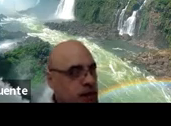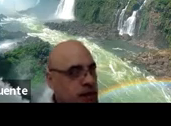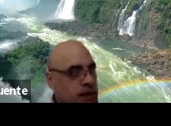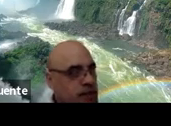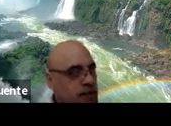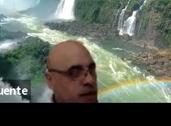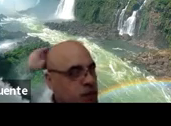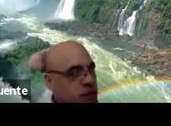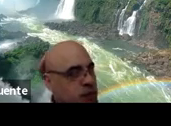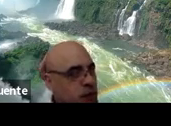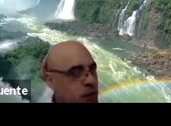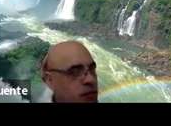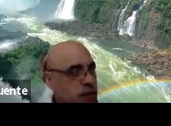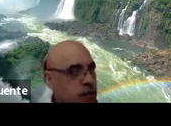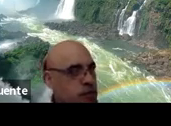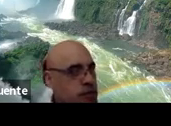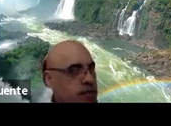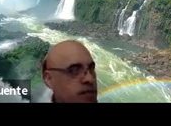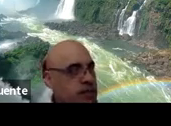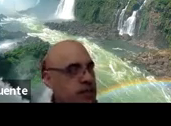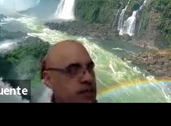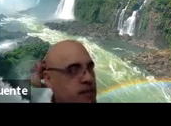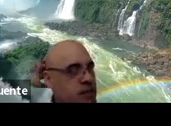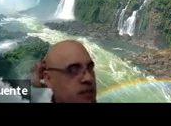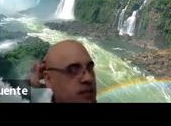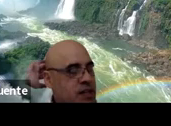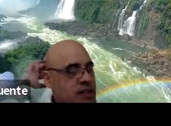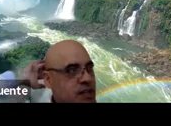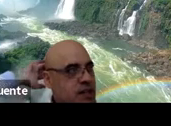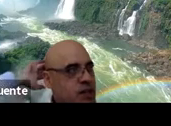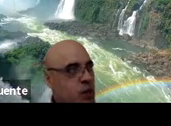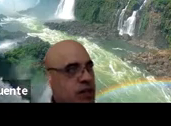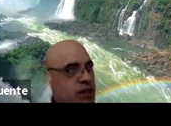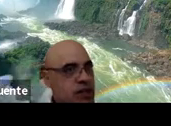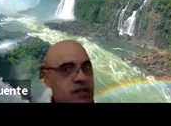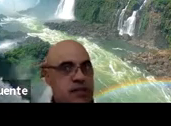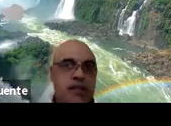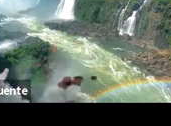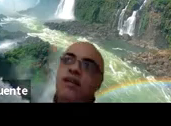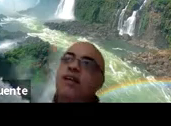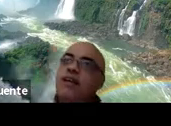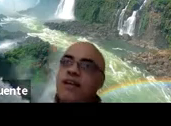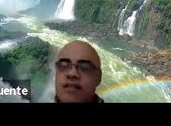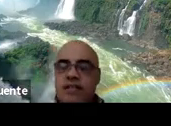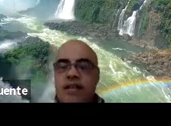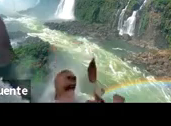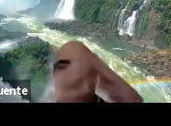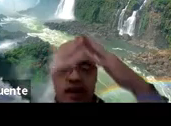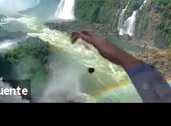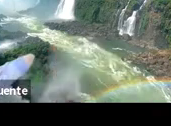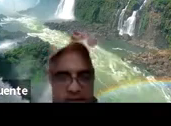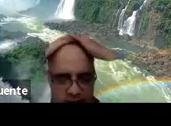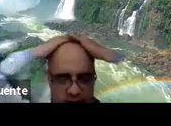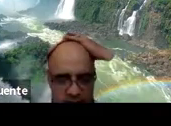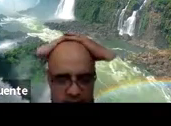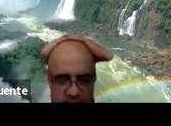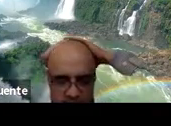I don't believe I'm gonna try to post the exam. Well, not the exam, the quiz